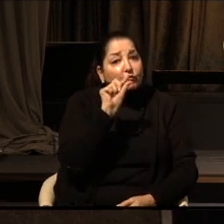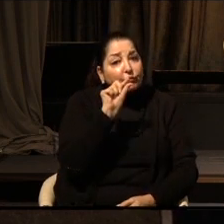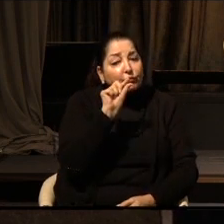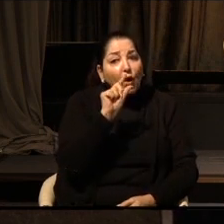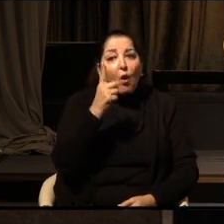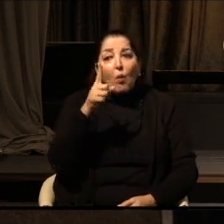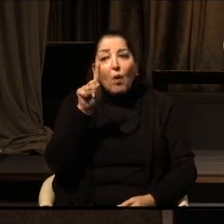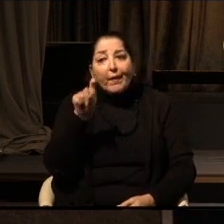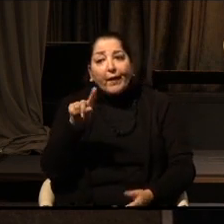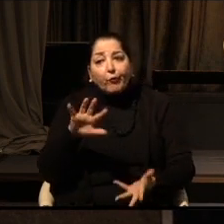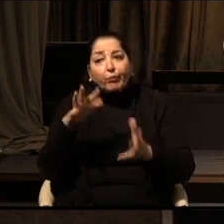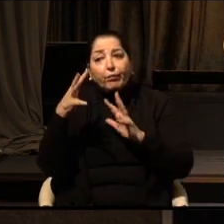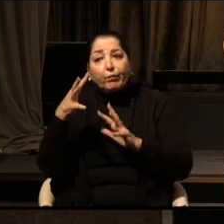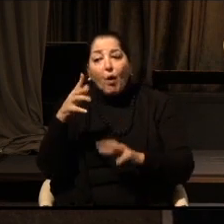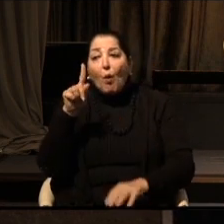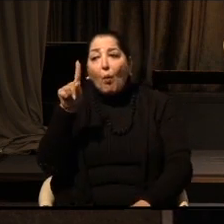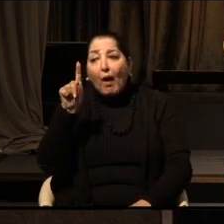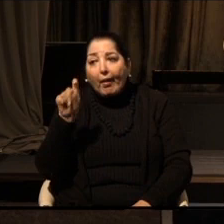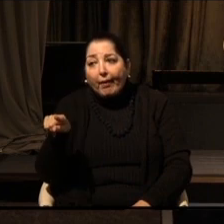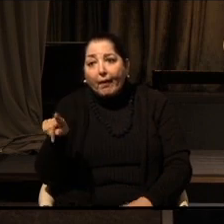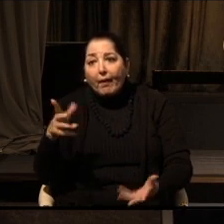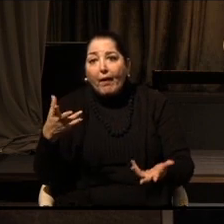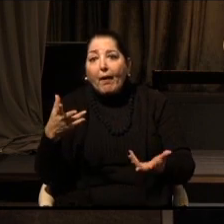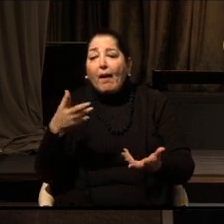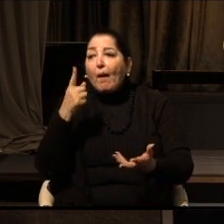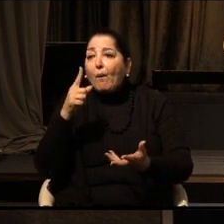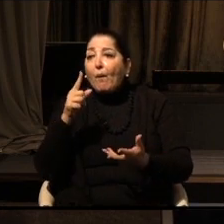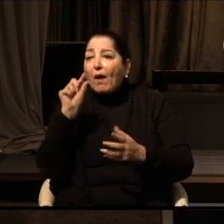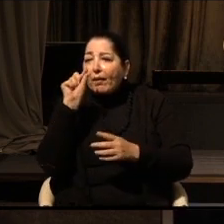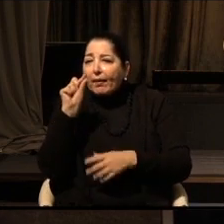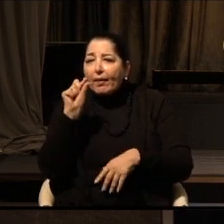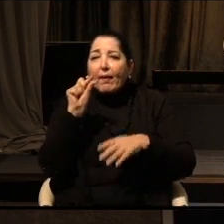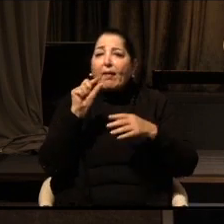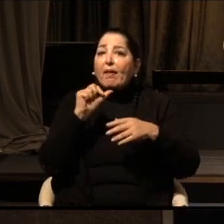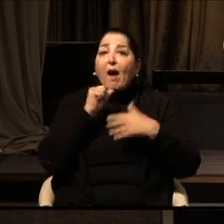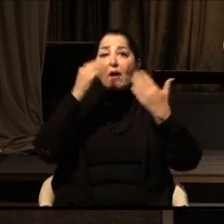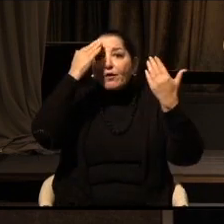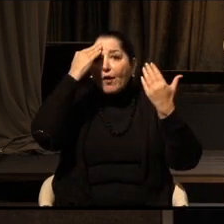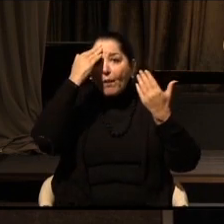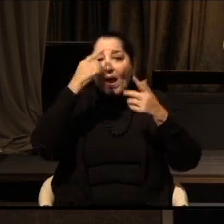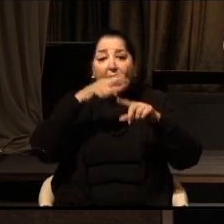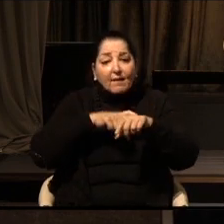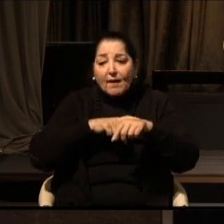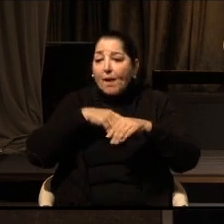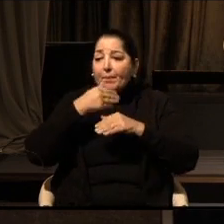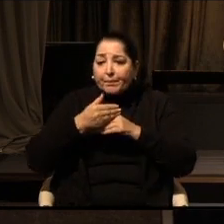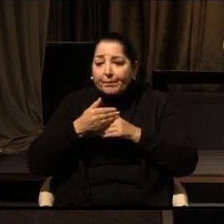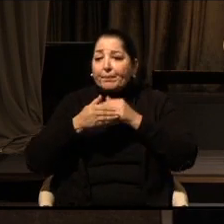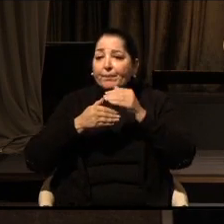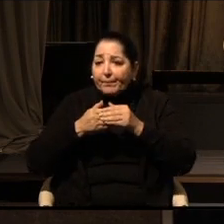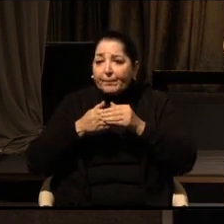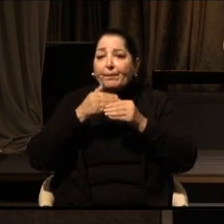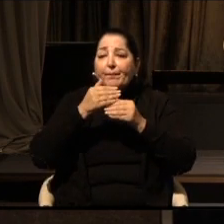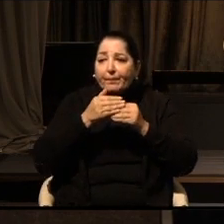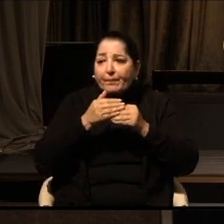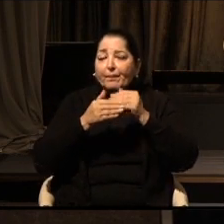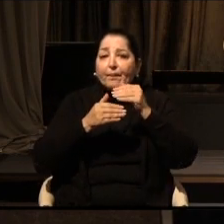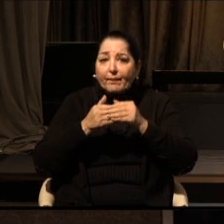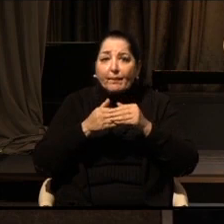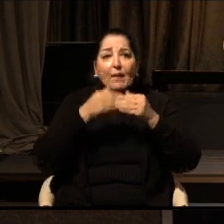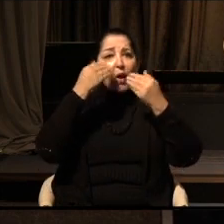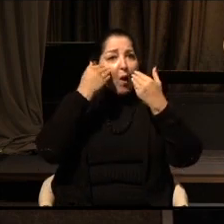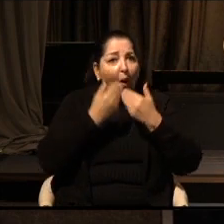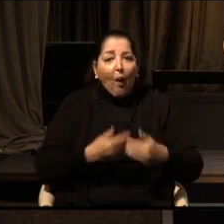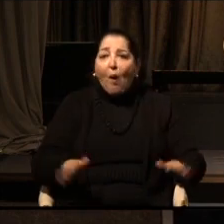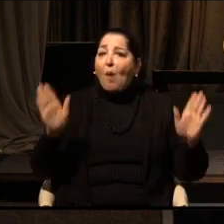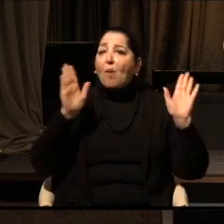mess, one little encounter, one little unknown at a time, with eyes and minds and hearts